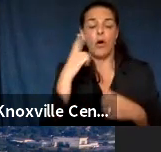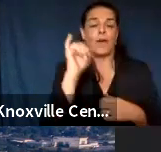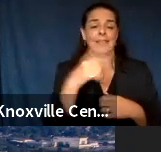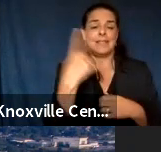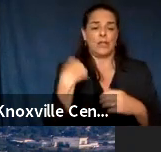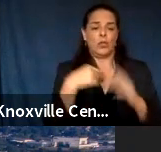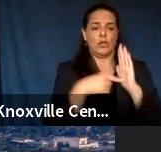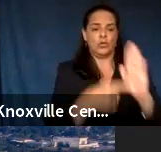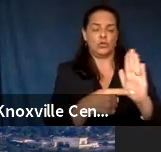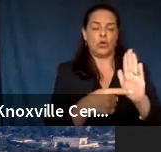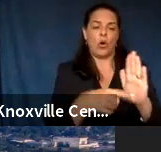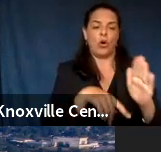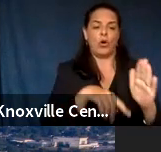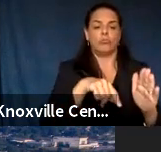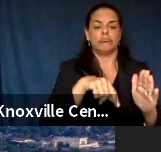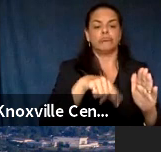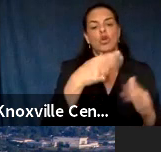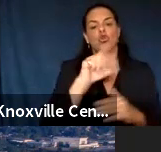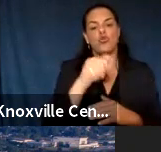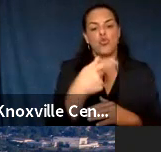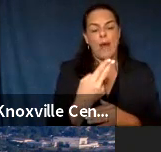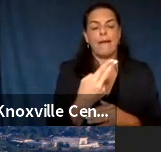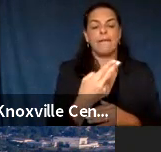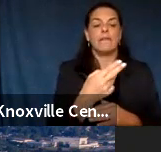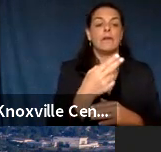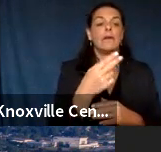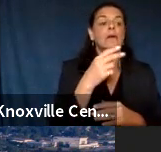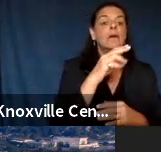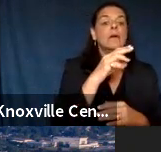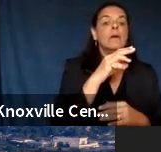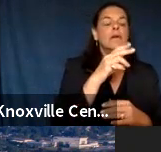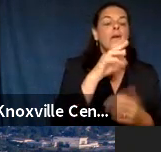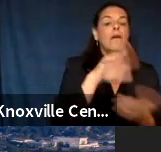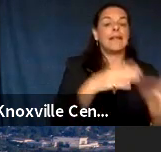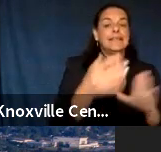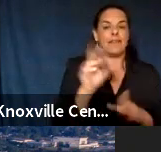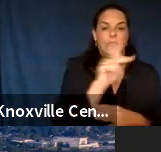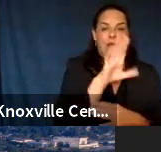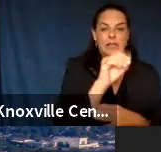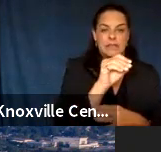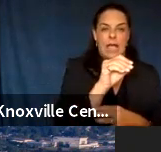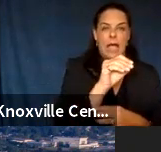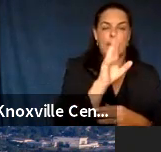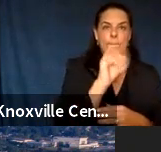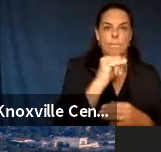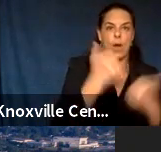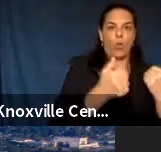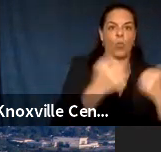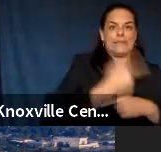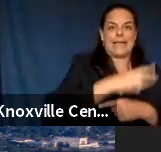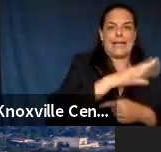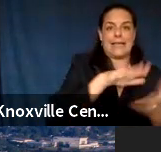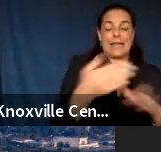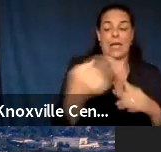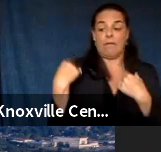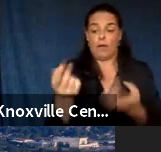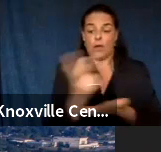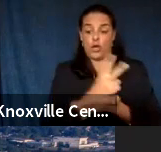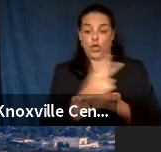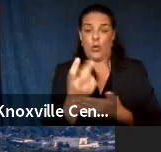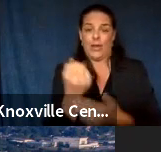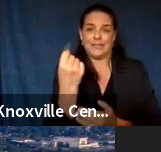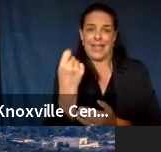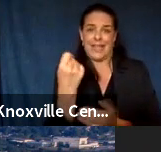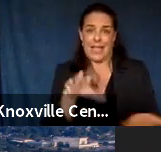that shows the reported deaths of Knox County residents by date of death. Over the past 2 weeks, we have seen 11 deaths. This information